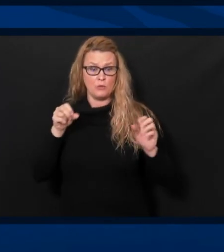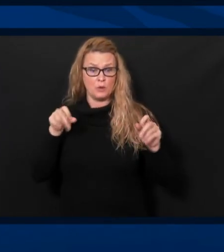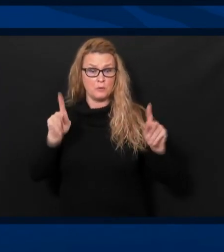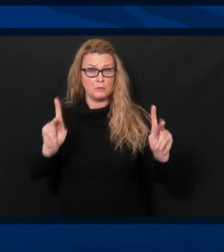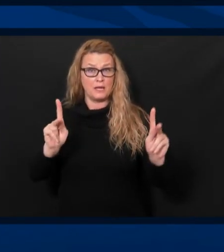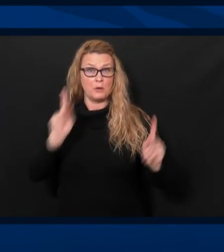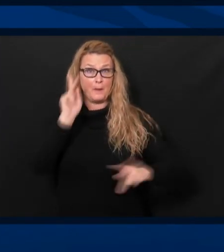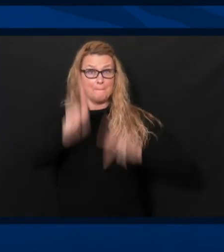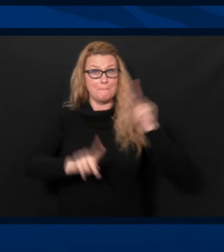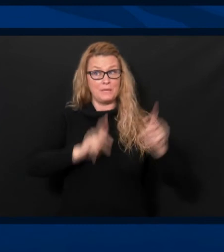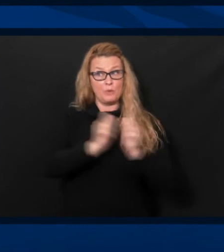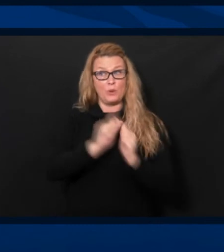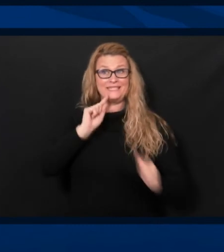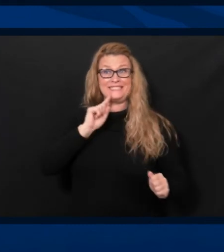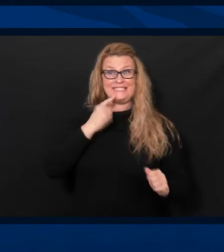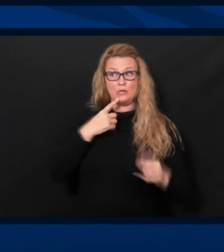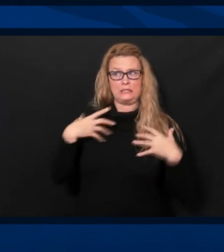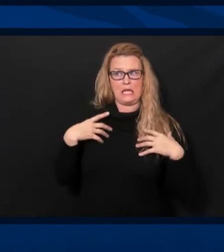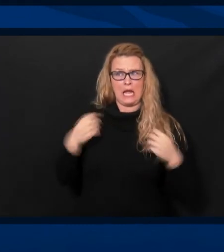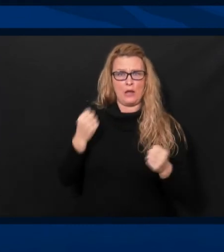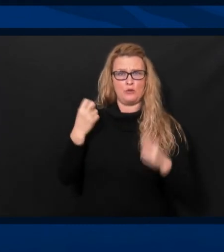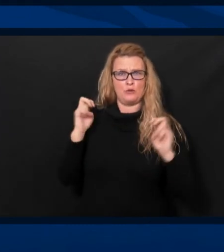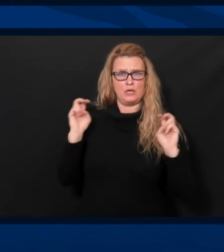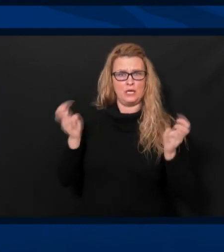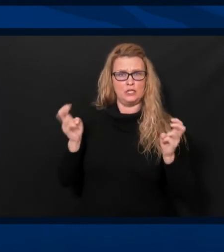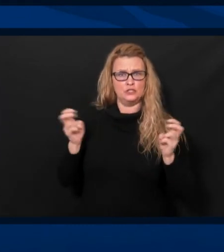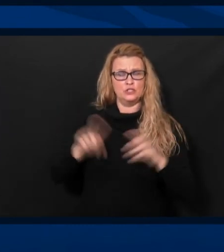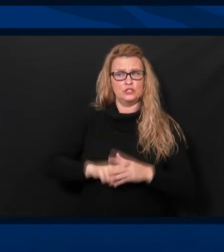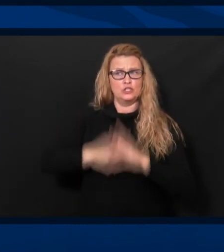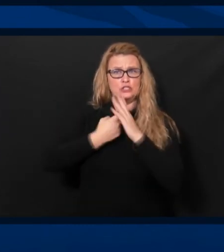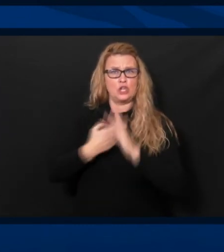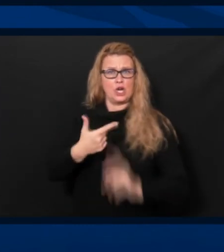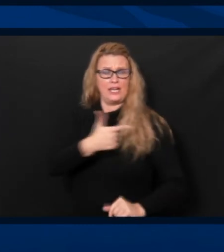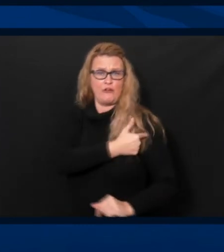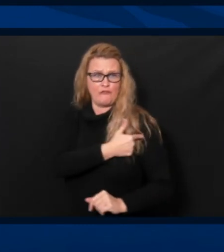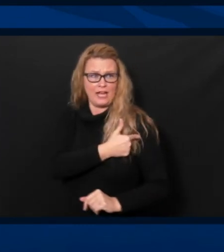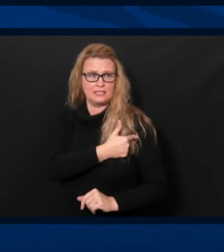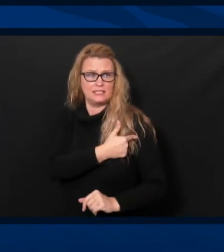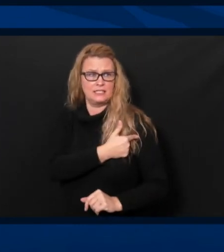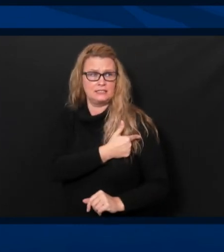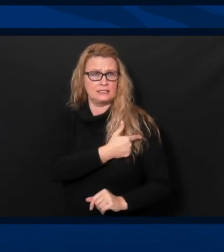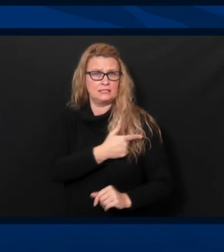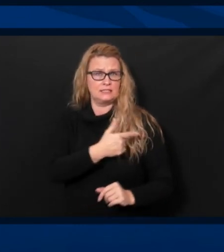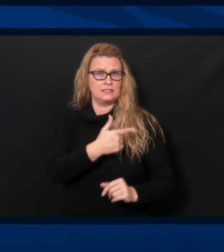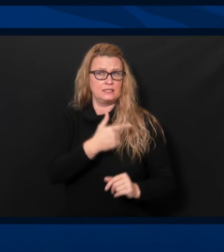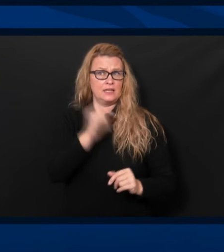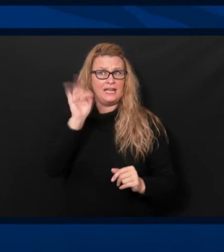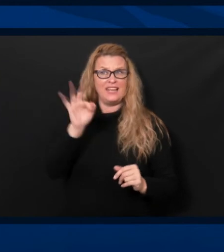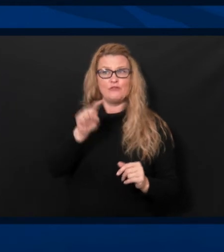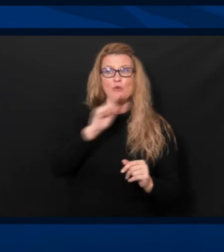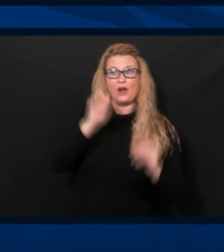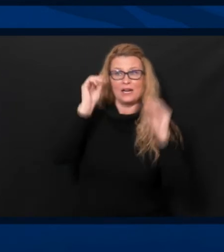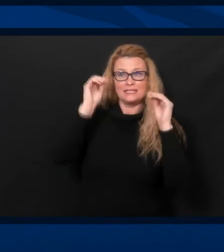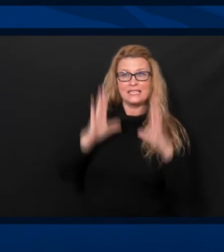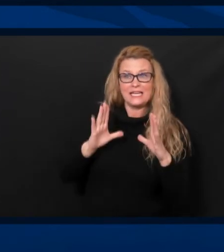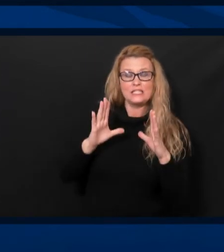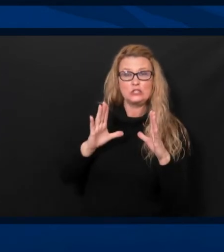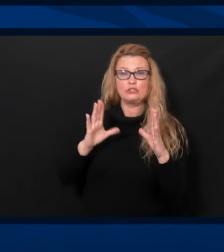health complications to start getting vaccines? For instance, if you're a teacher required to